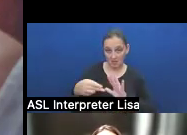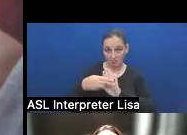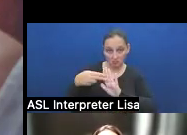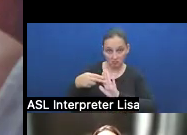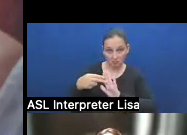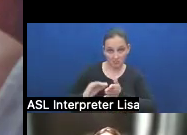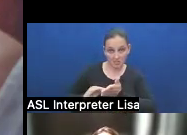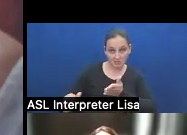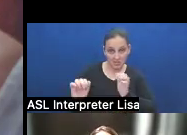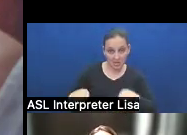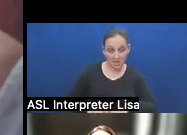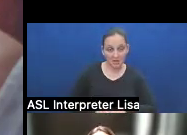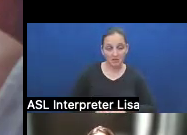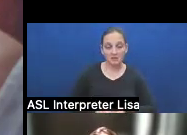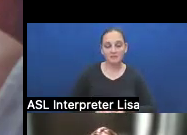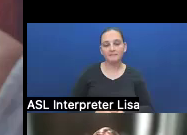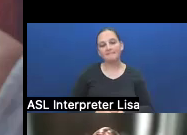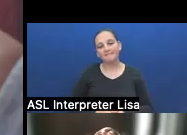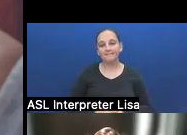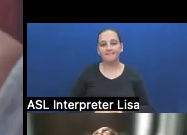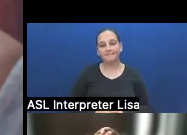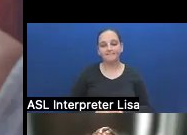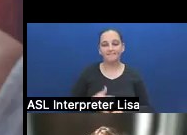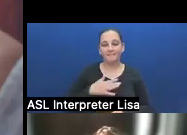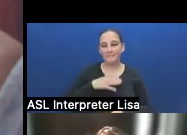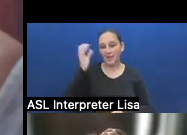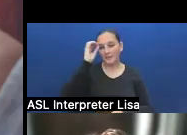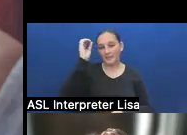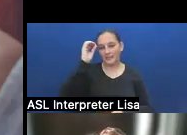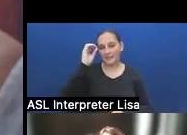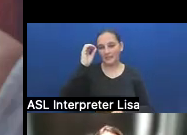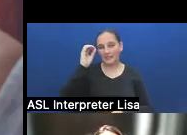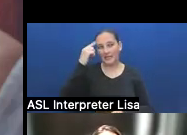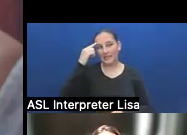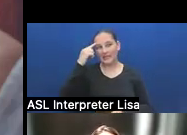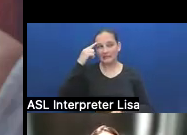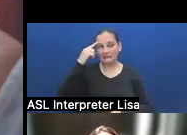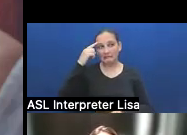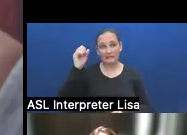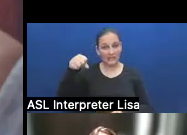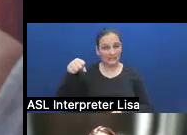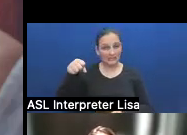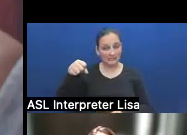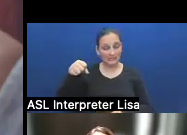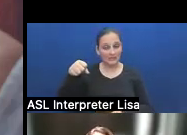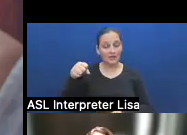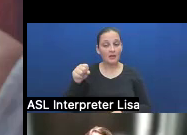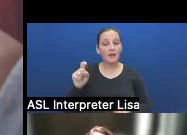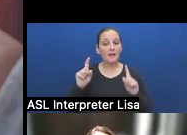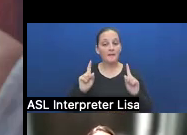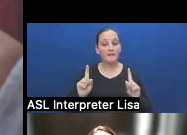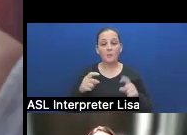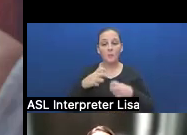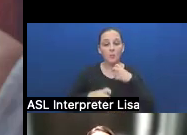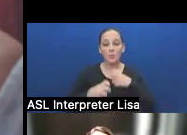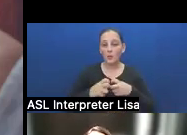exemption? Well, my opinion is for now, I hope the answer is yes. But it is, the problem with that